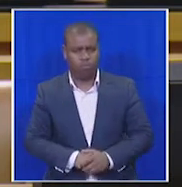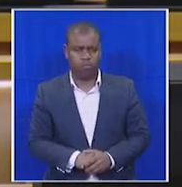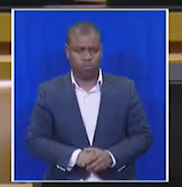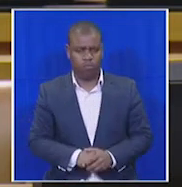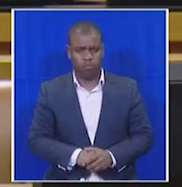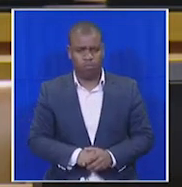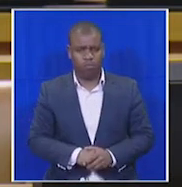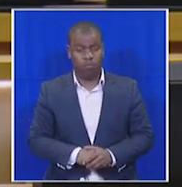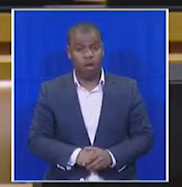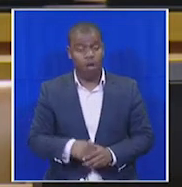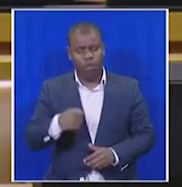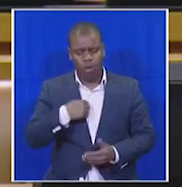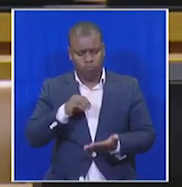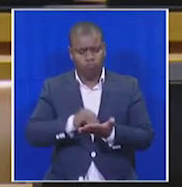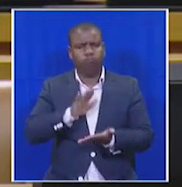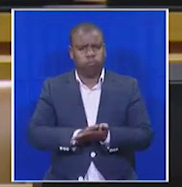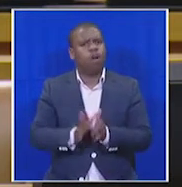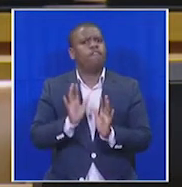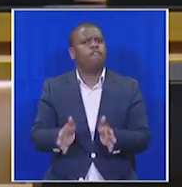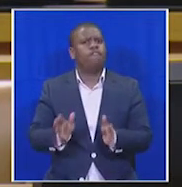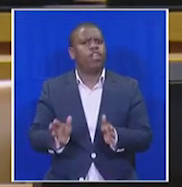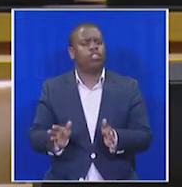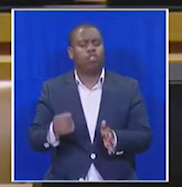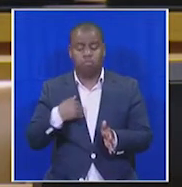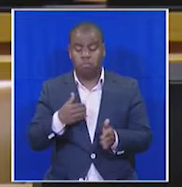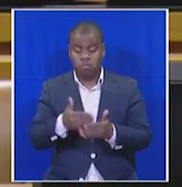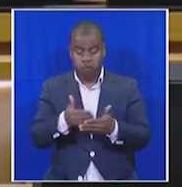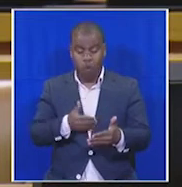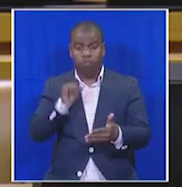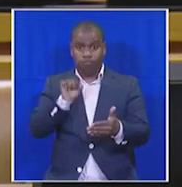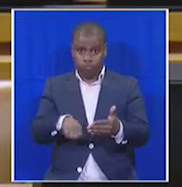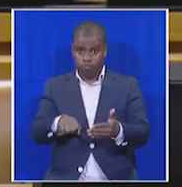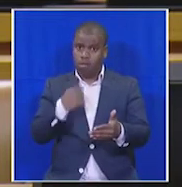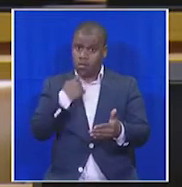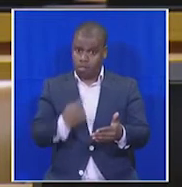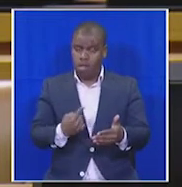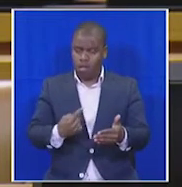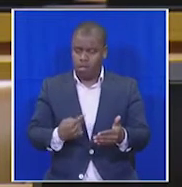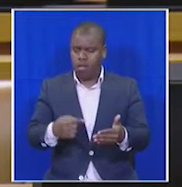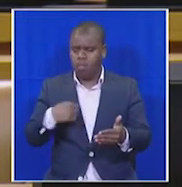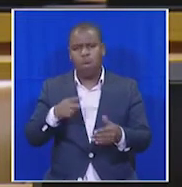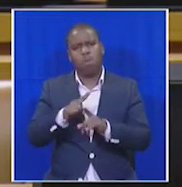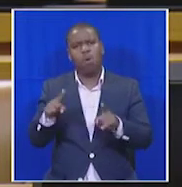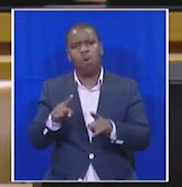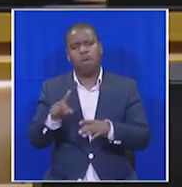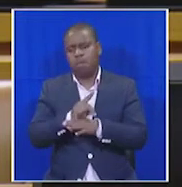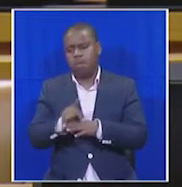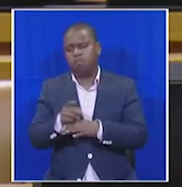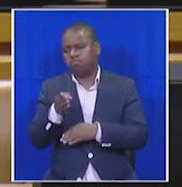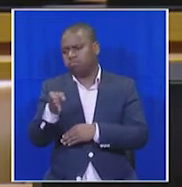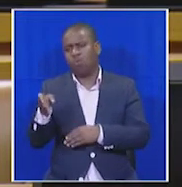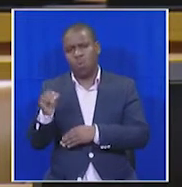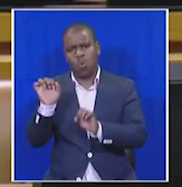We have been on record on this matter before that it is indeed unprecedented that banks can make